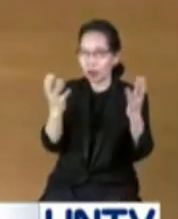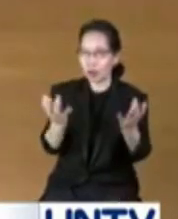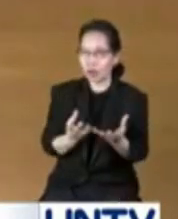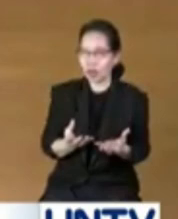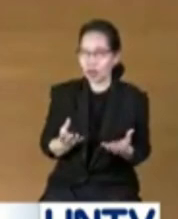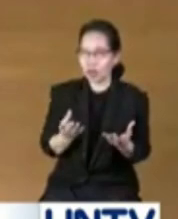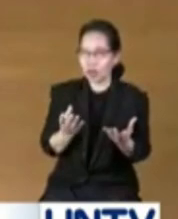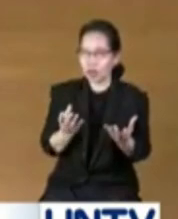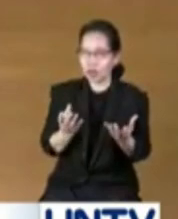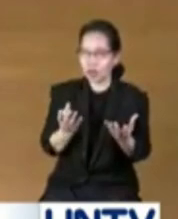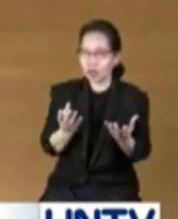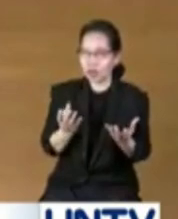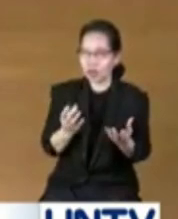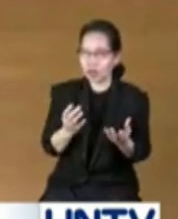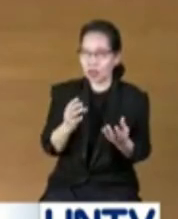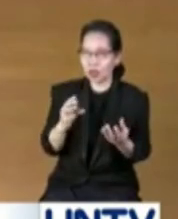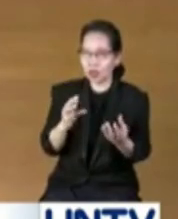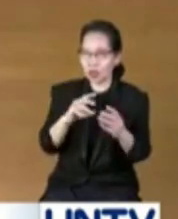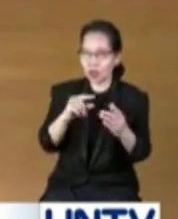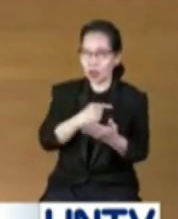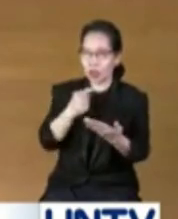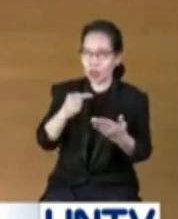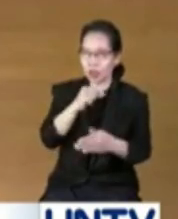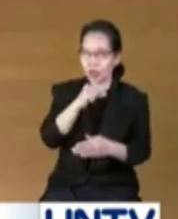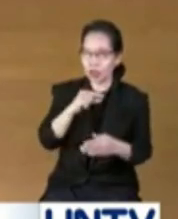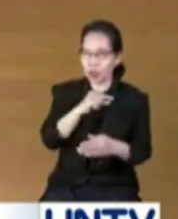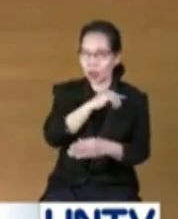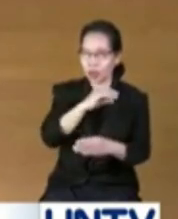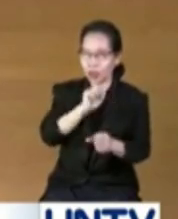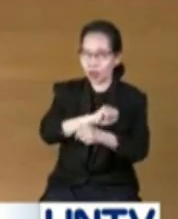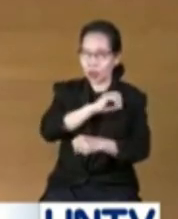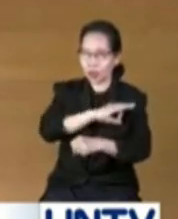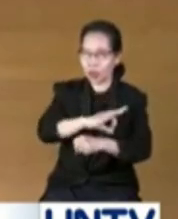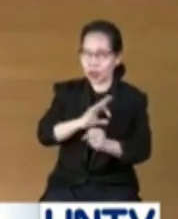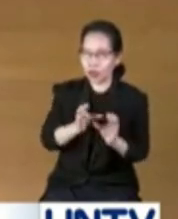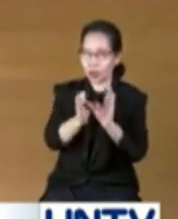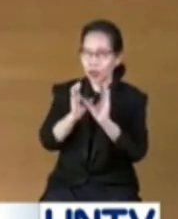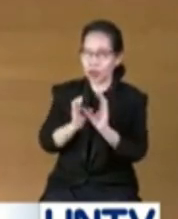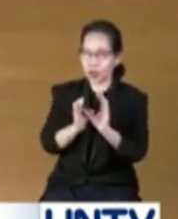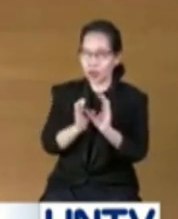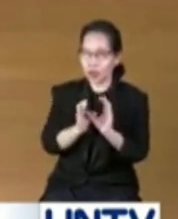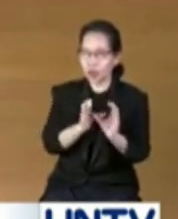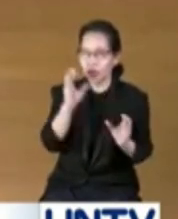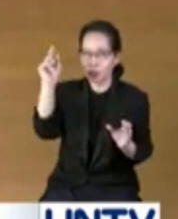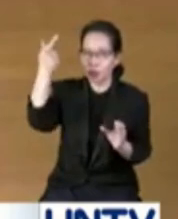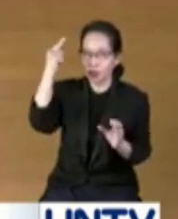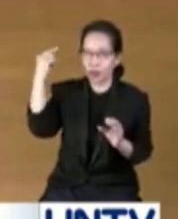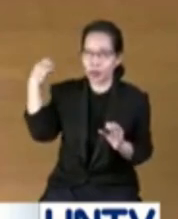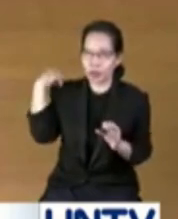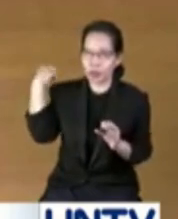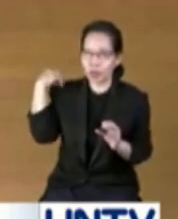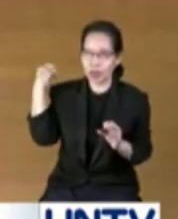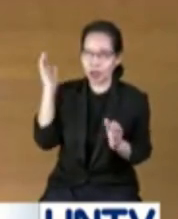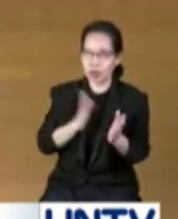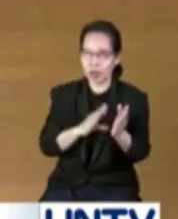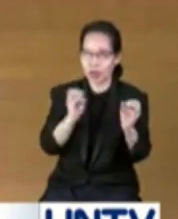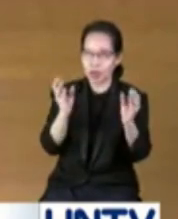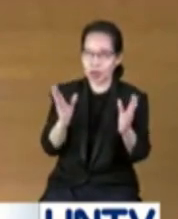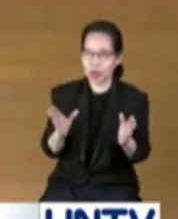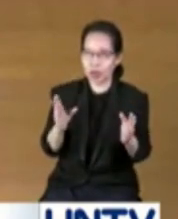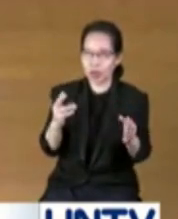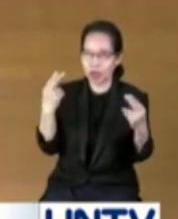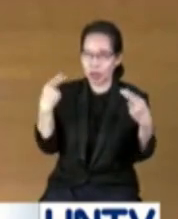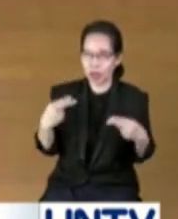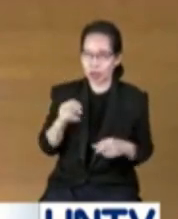workforce, be they the farmers in the field, corporate giants, government officials, school teachers, health workers, or